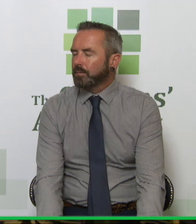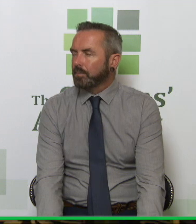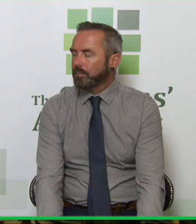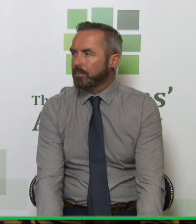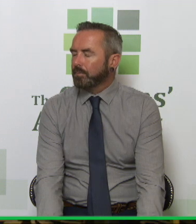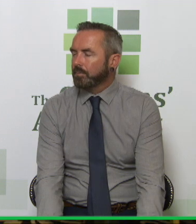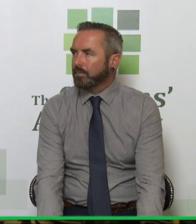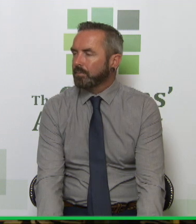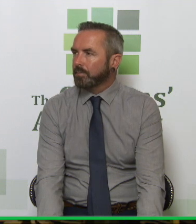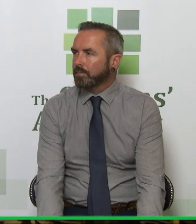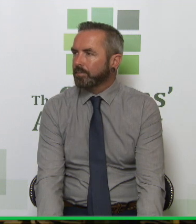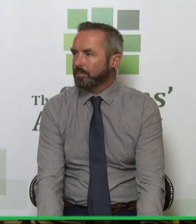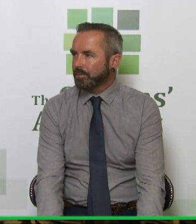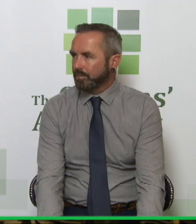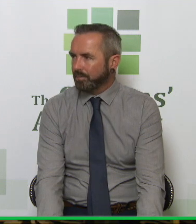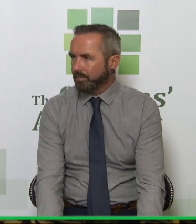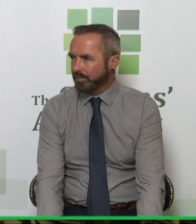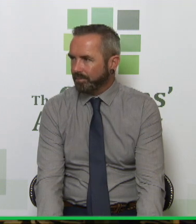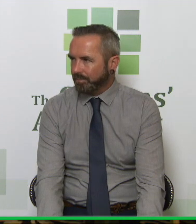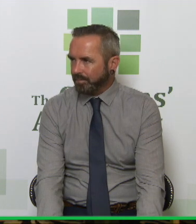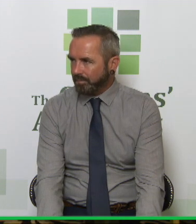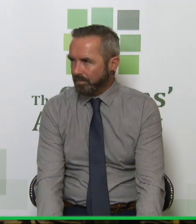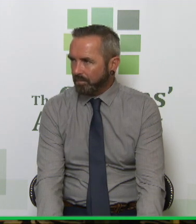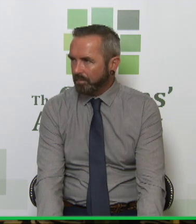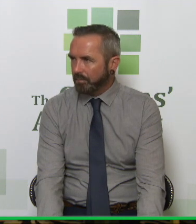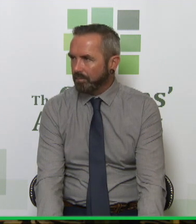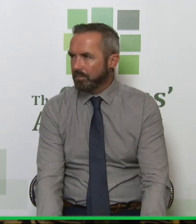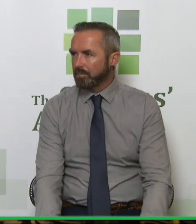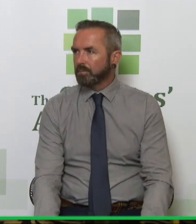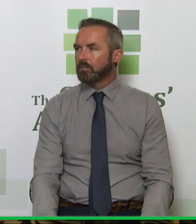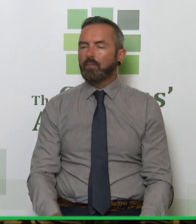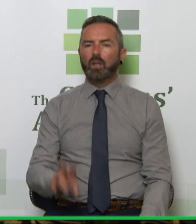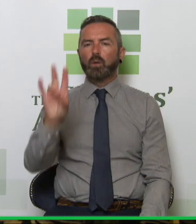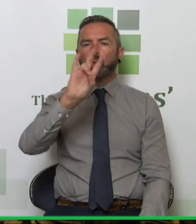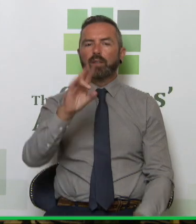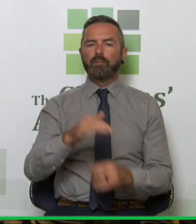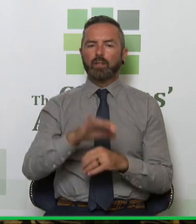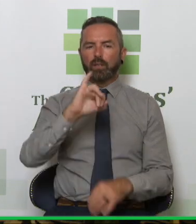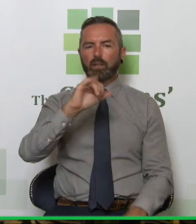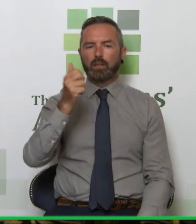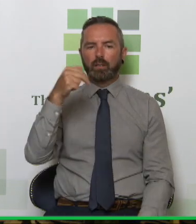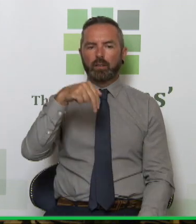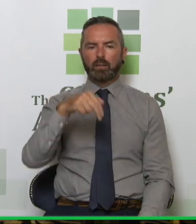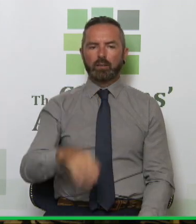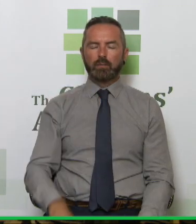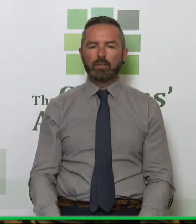and then go ahead. Thank you. Mainly for Ian, I think this question.